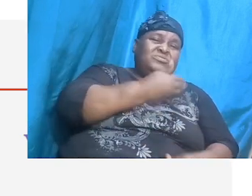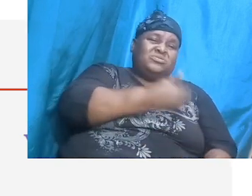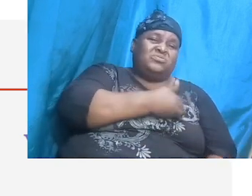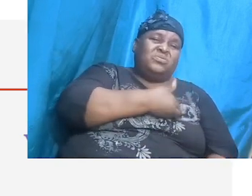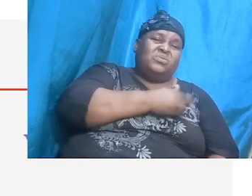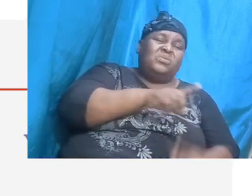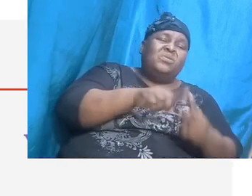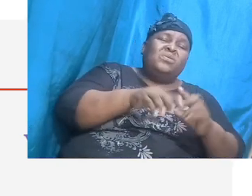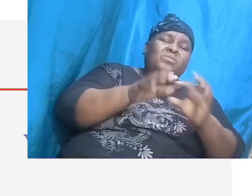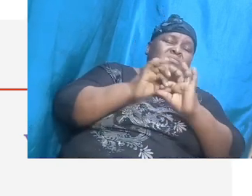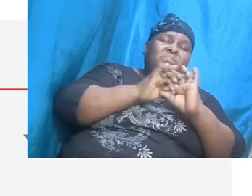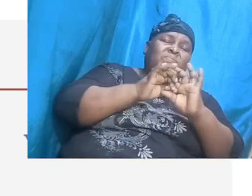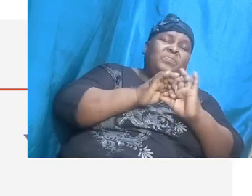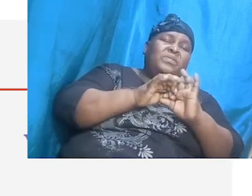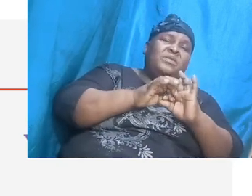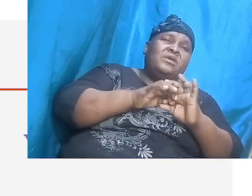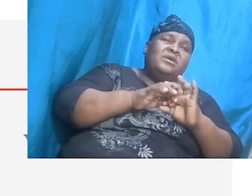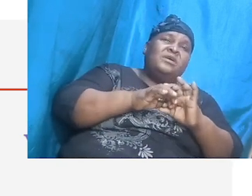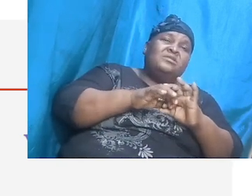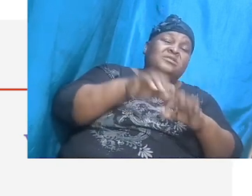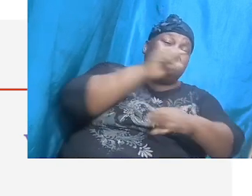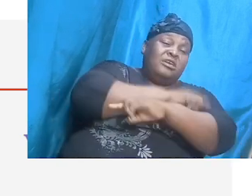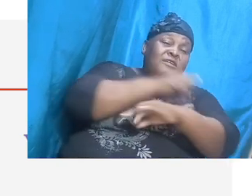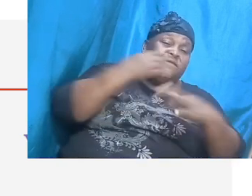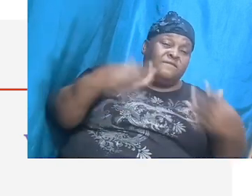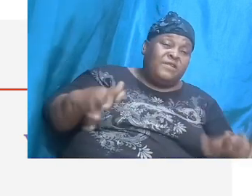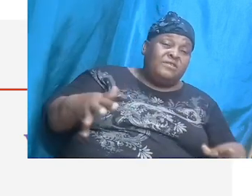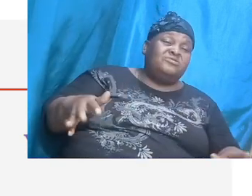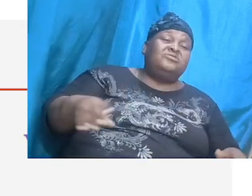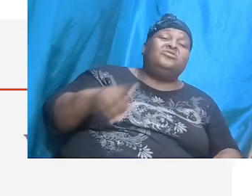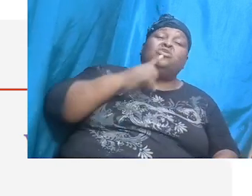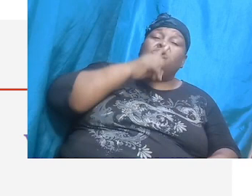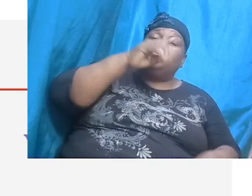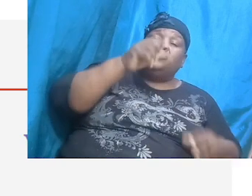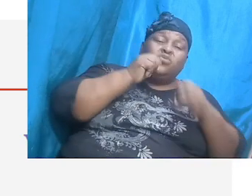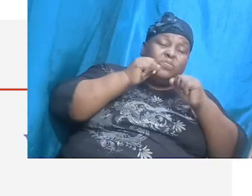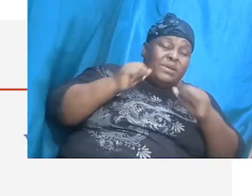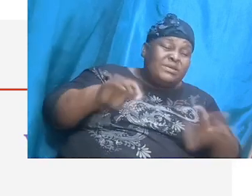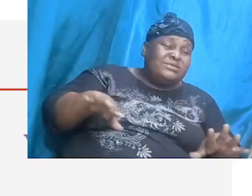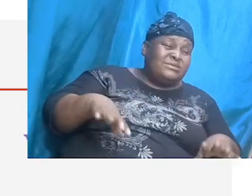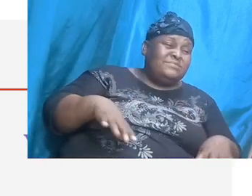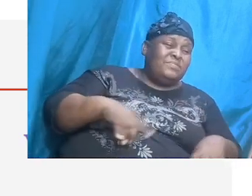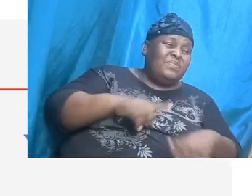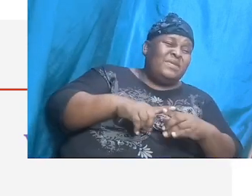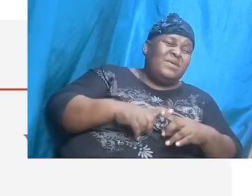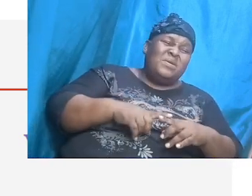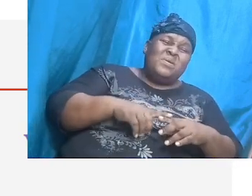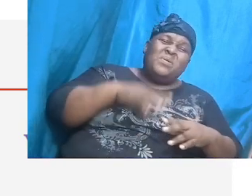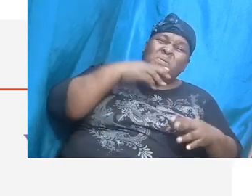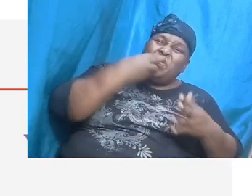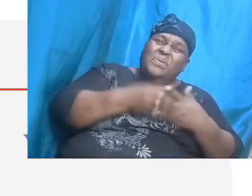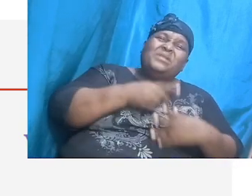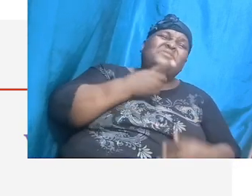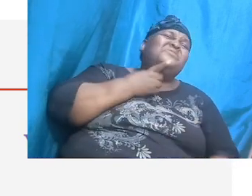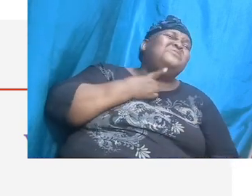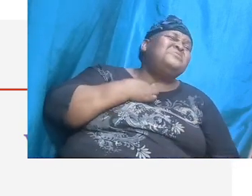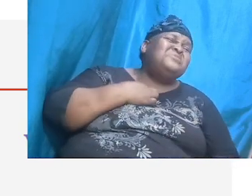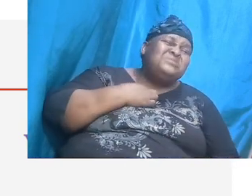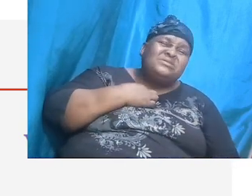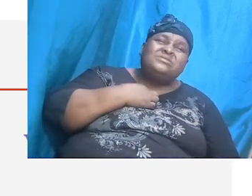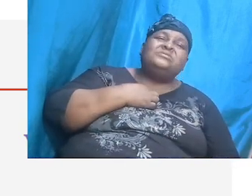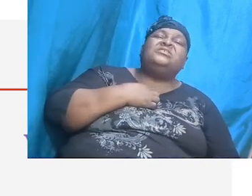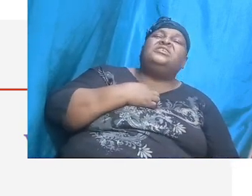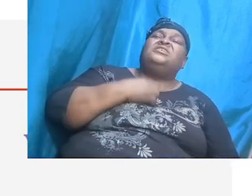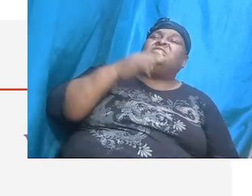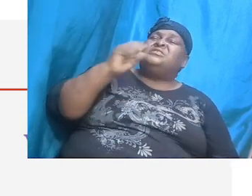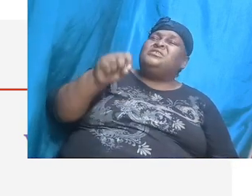day, the true blessing that comes, that people would get, you know, you ever been a thirsty, very thirsty before, and you need water, you need